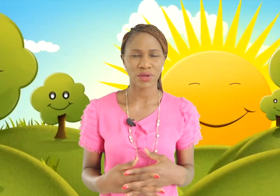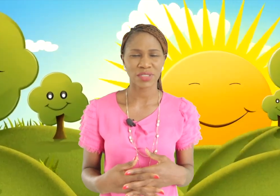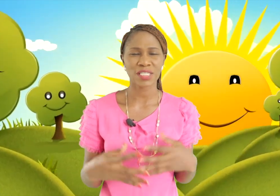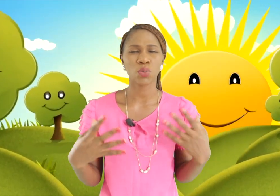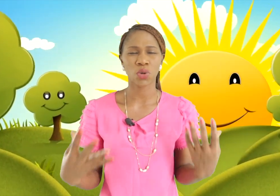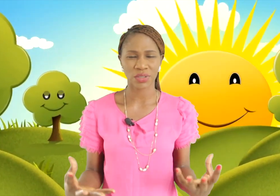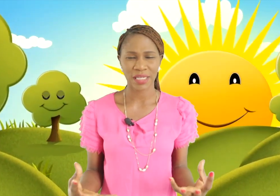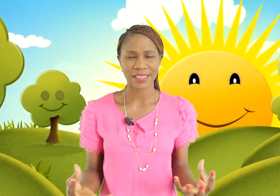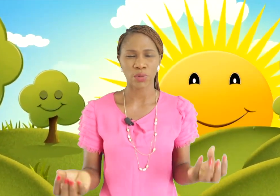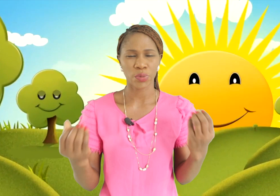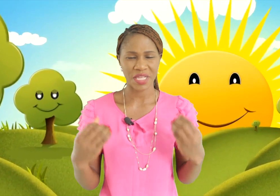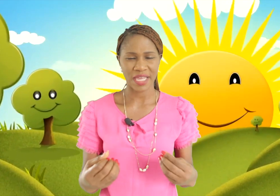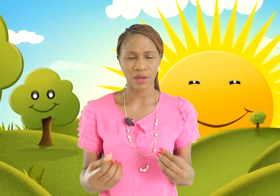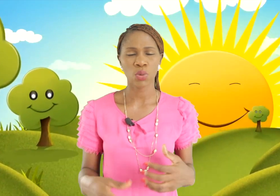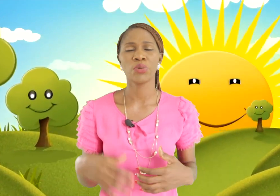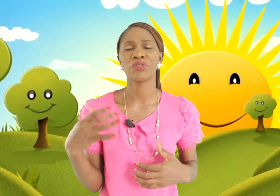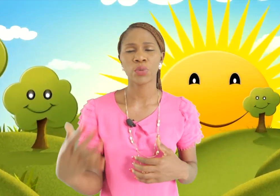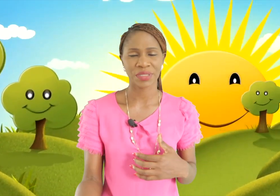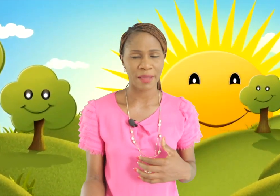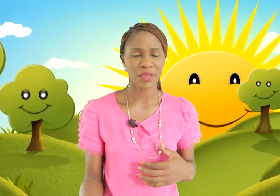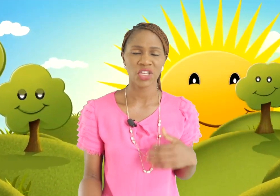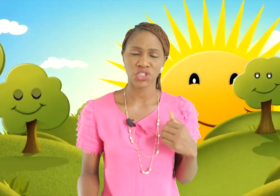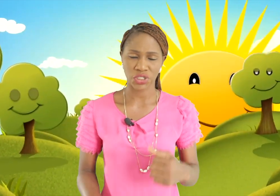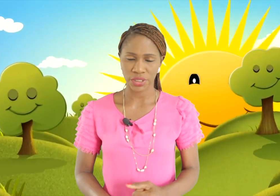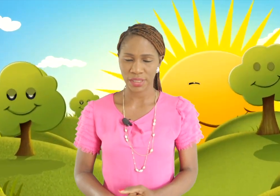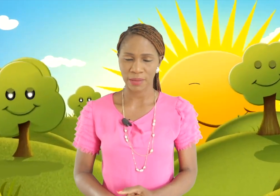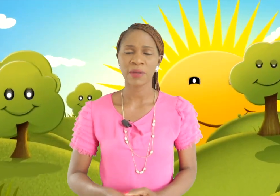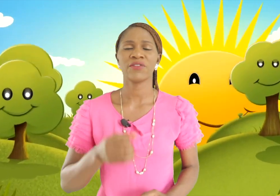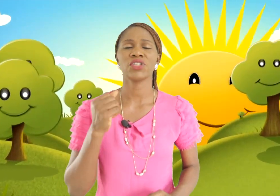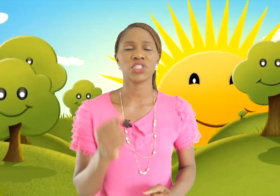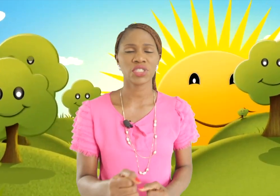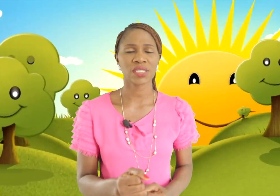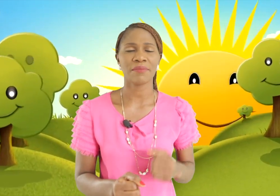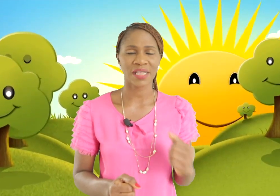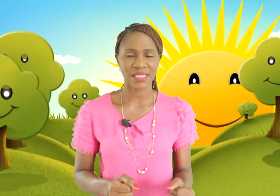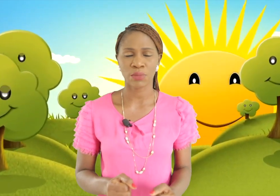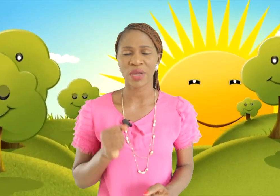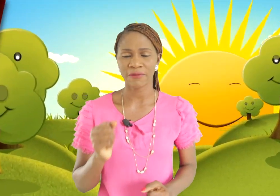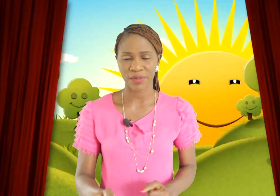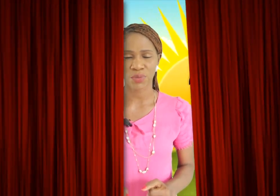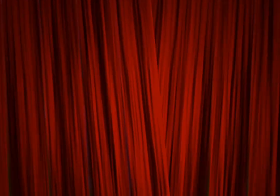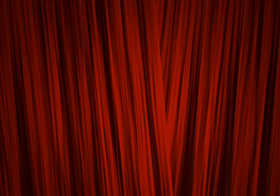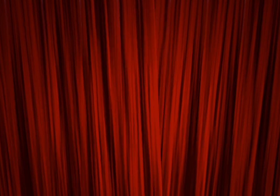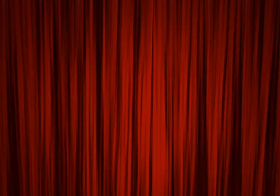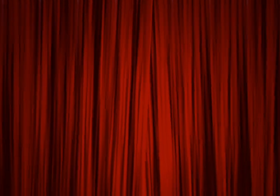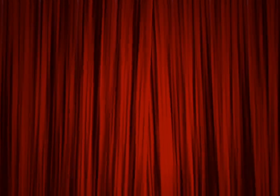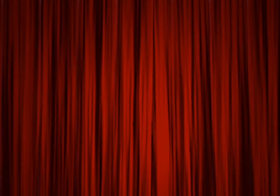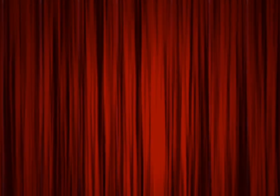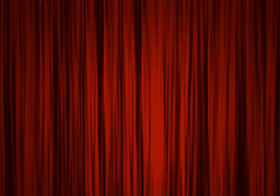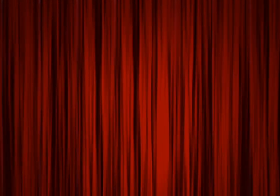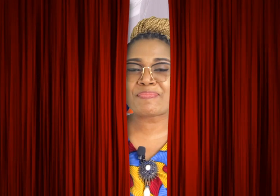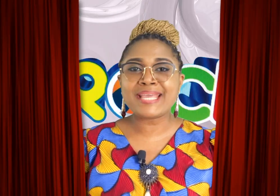Abba Father, because this word that we will hear will run with them in Jesus' name. For in Jesus' amazing name, we have prayed with